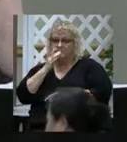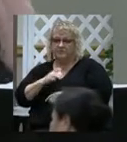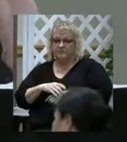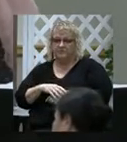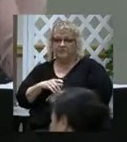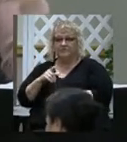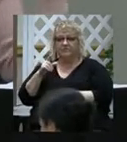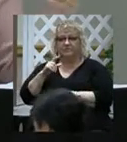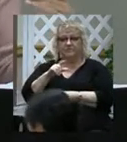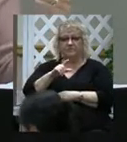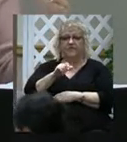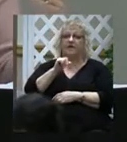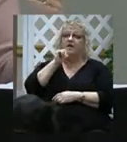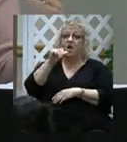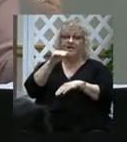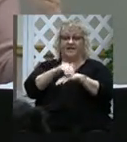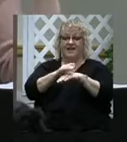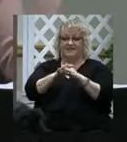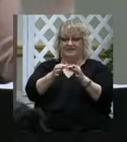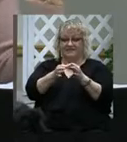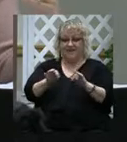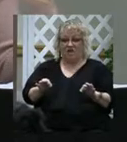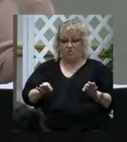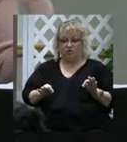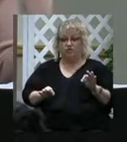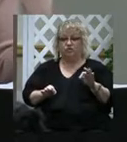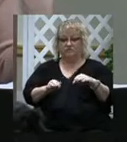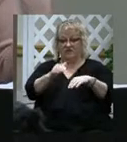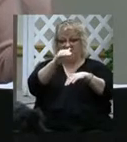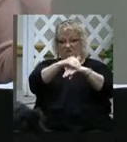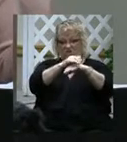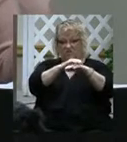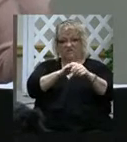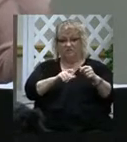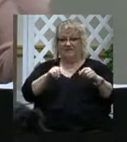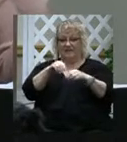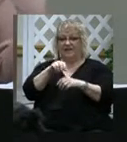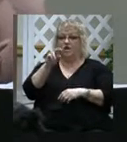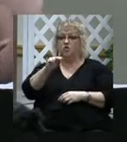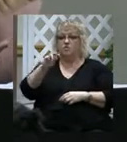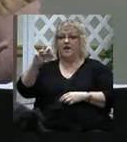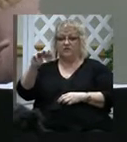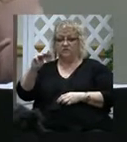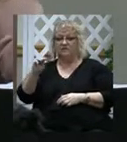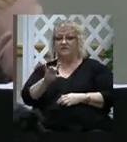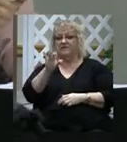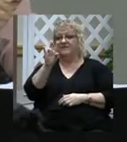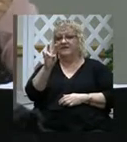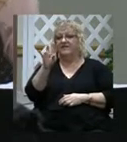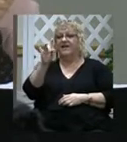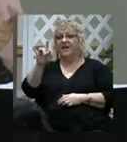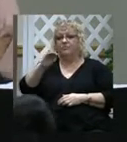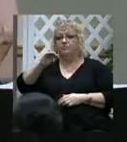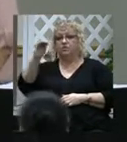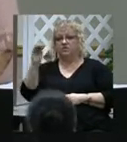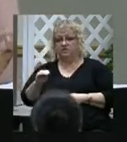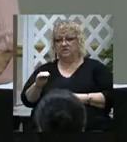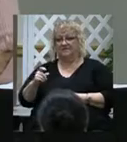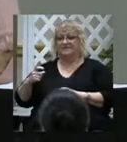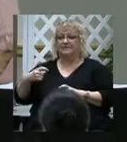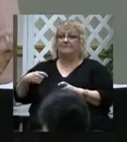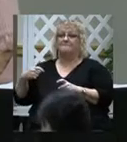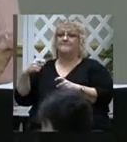Out of the non-English languages that are used in New Mexico, 78% is